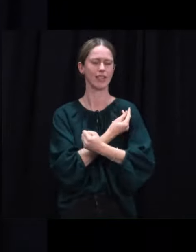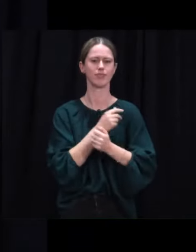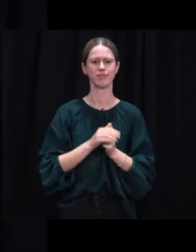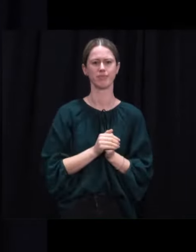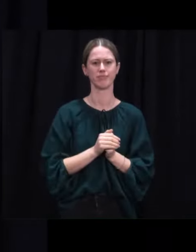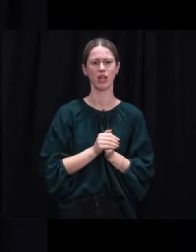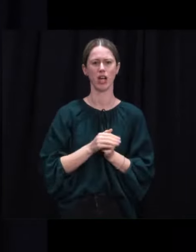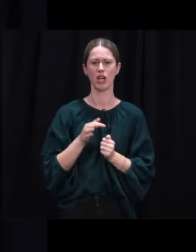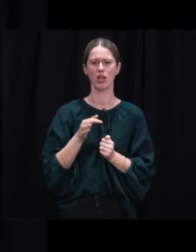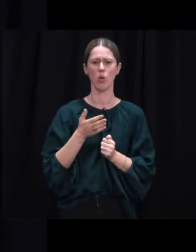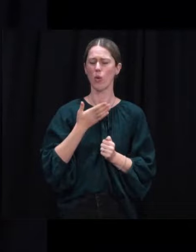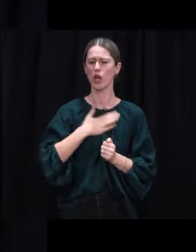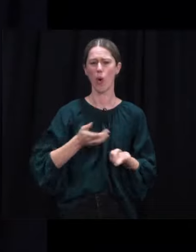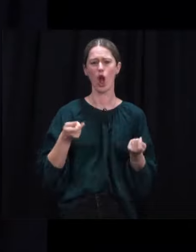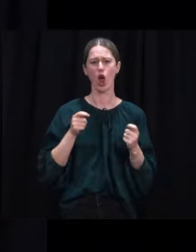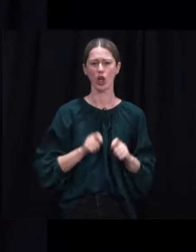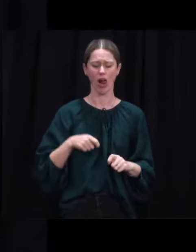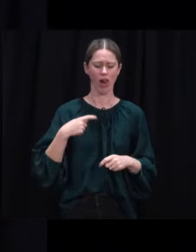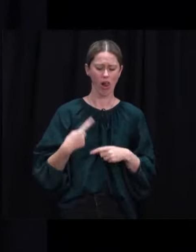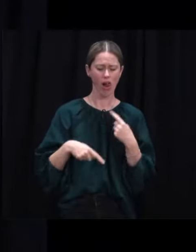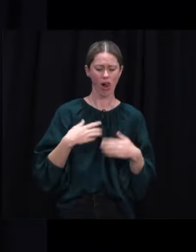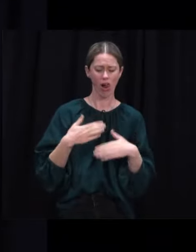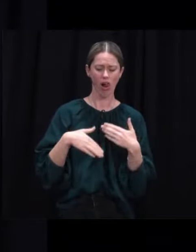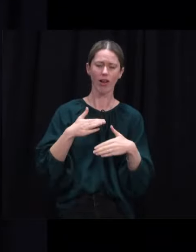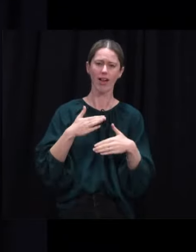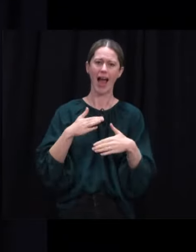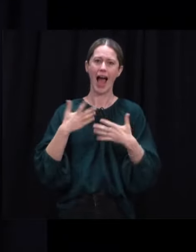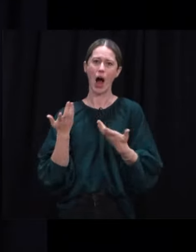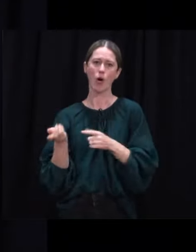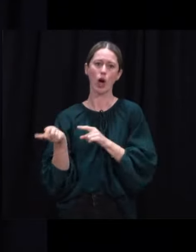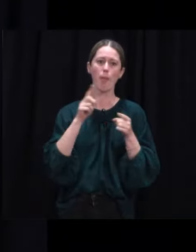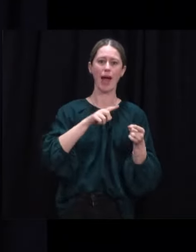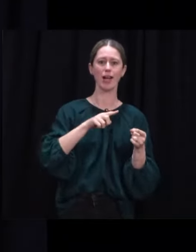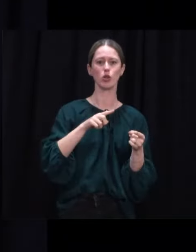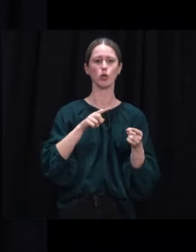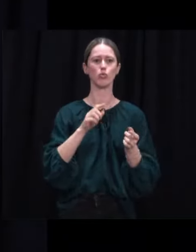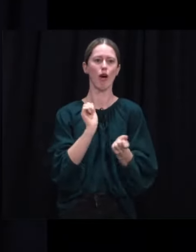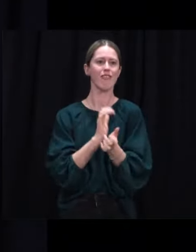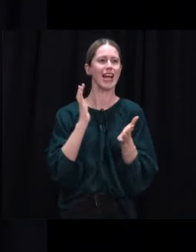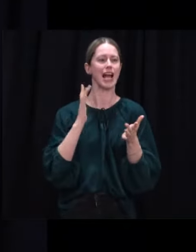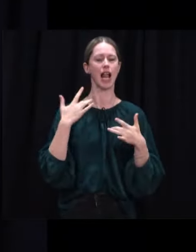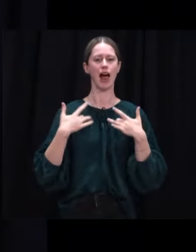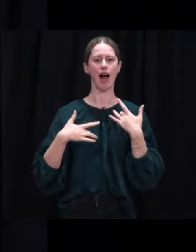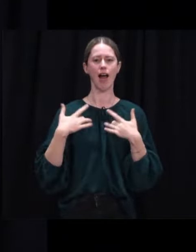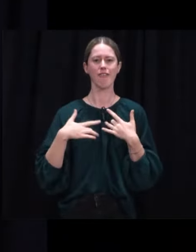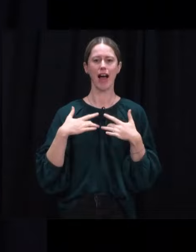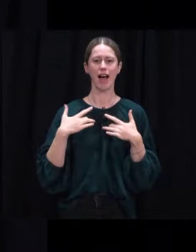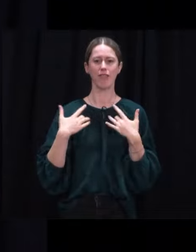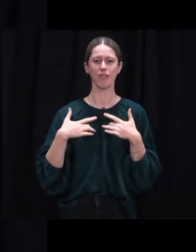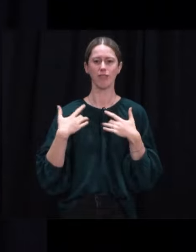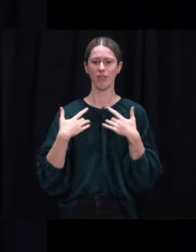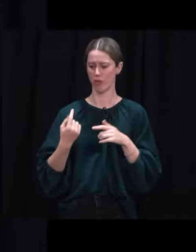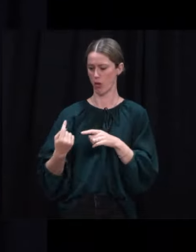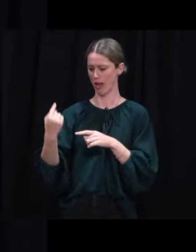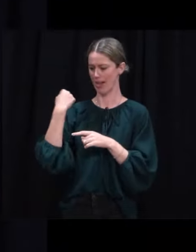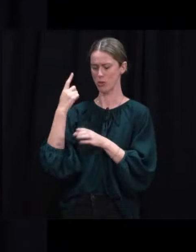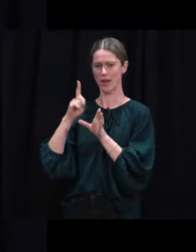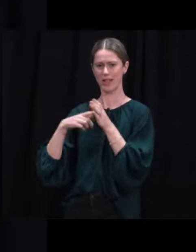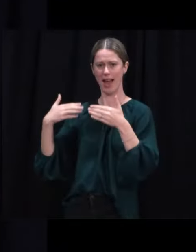wants to be in lockdown, and the best way that we can return to enjoying the freedoms that we have had for much of the last